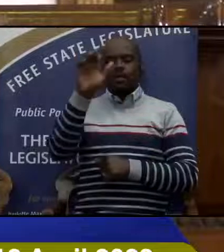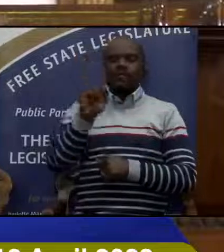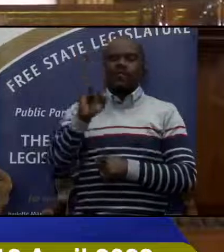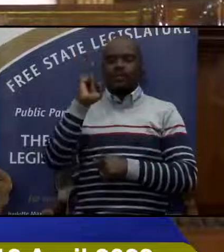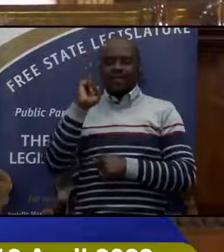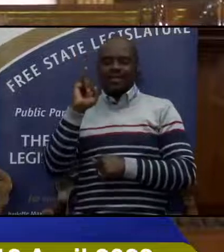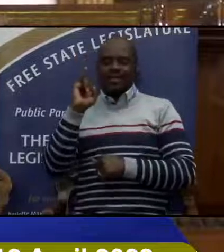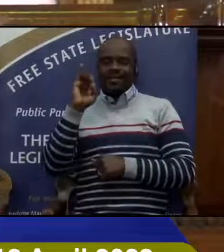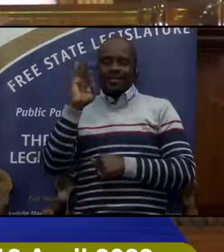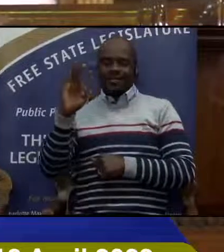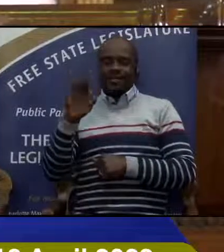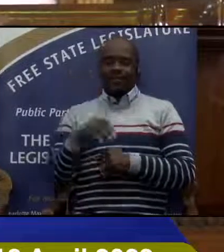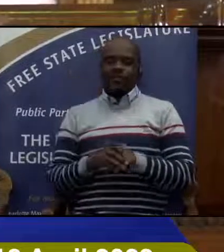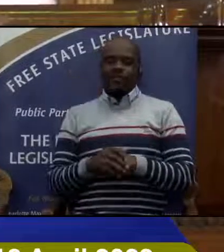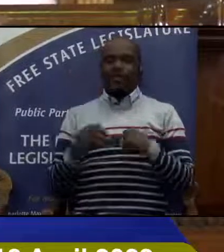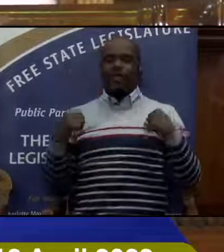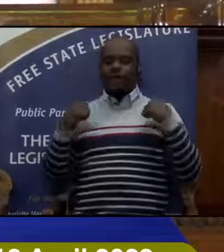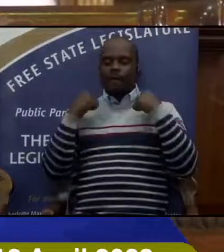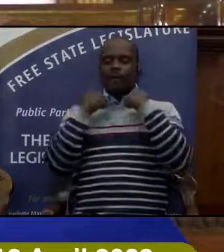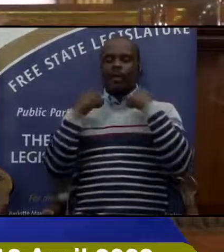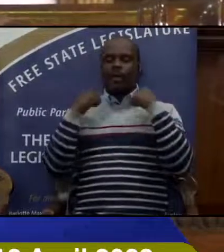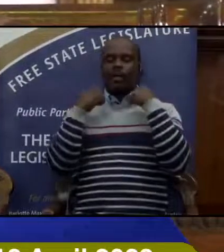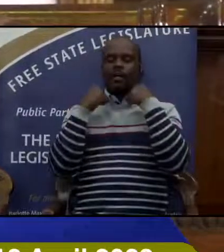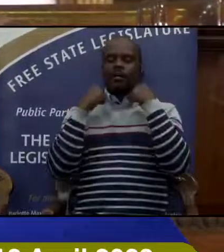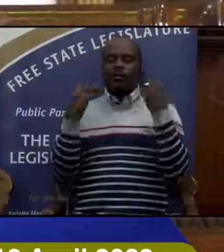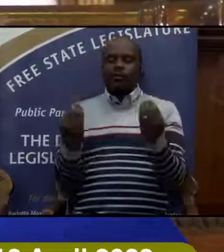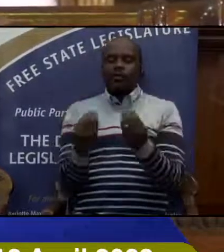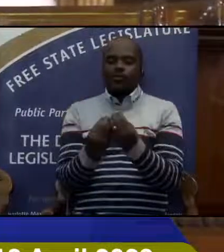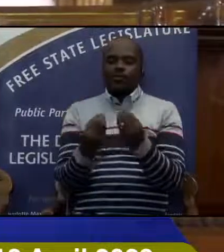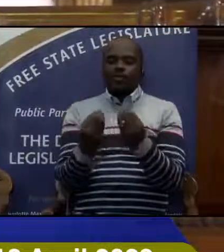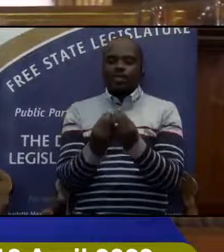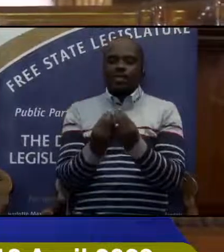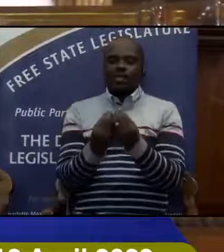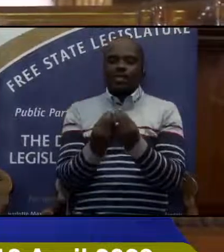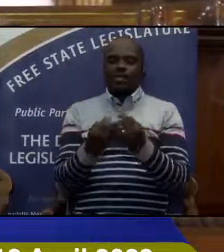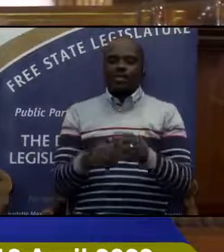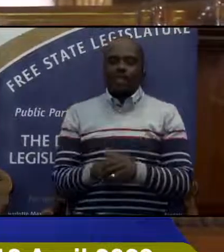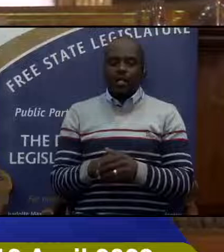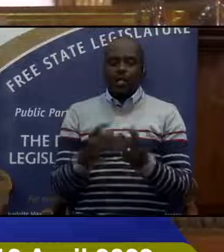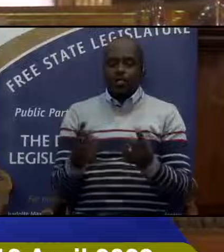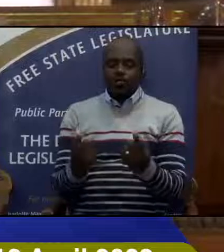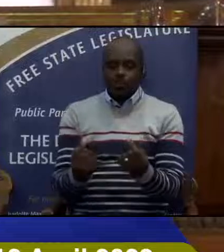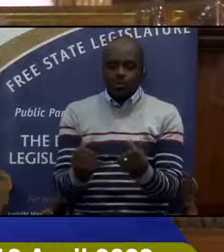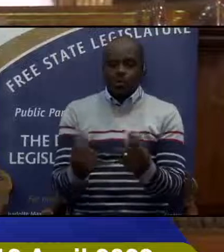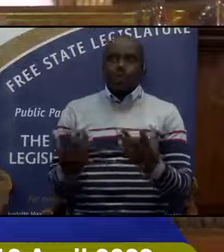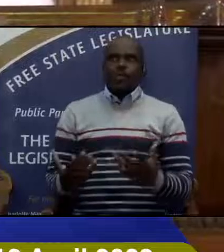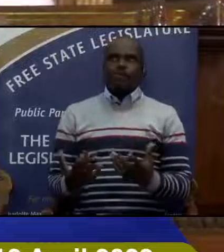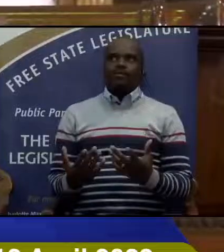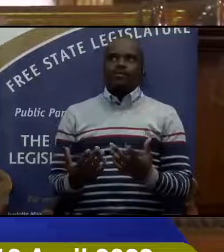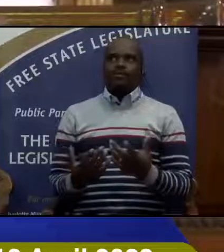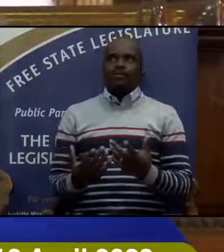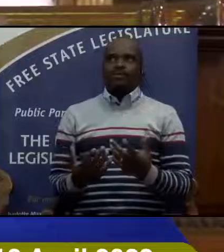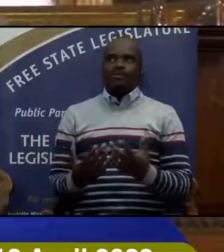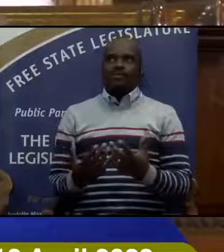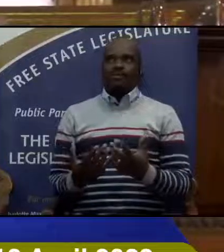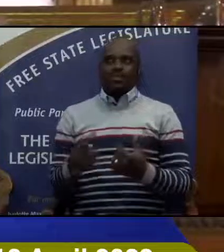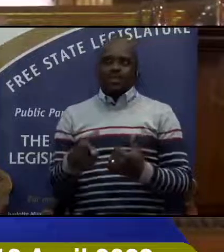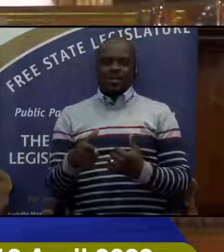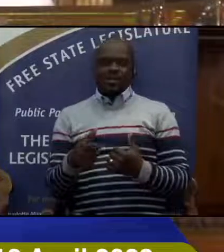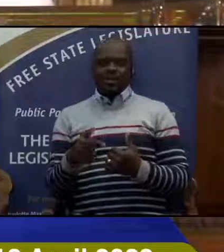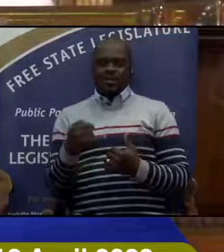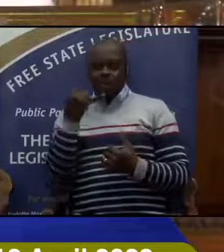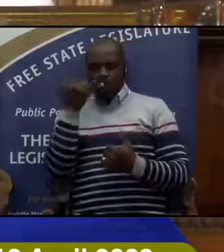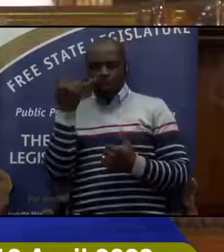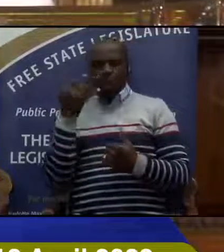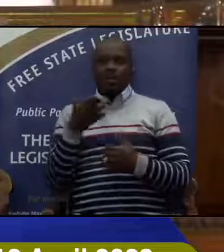batswadi ba bana ba ka tlohela lehloyo le ka hare ho dipelo tsa bona, ba bona a future that is united and not